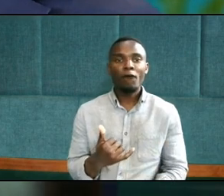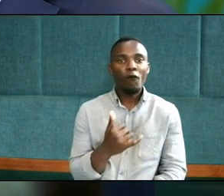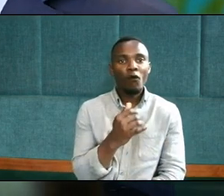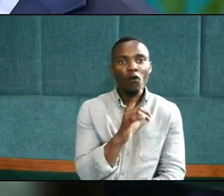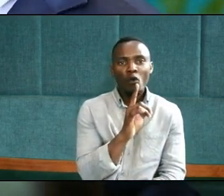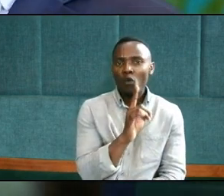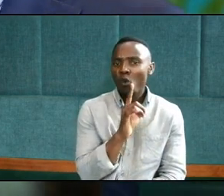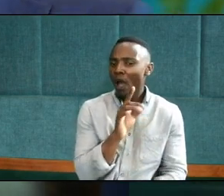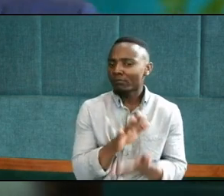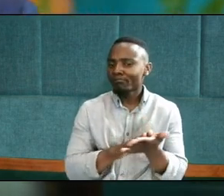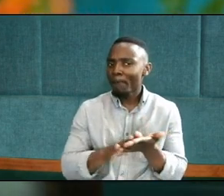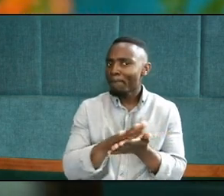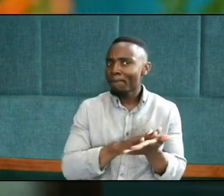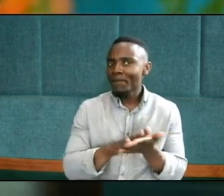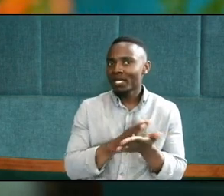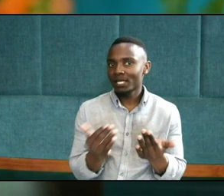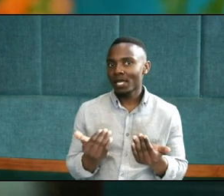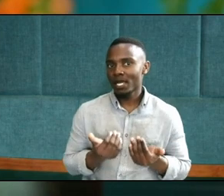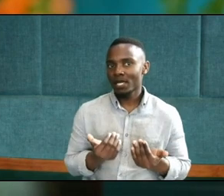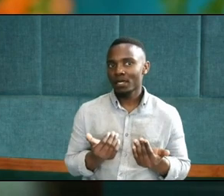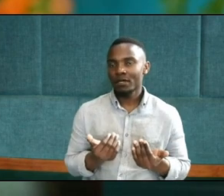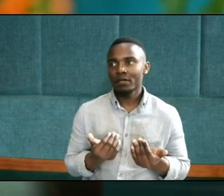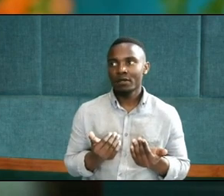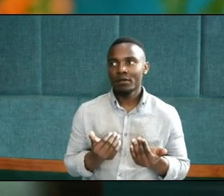One of the basic needs